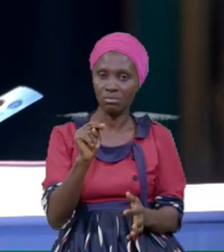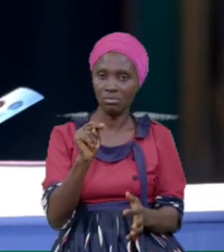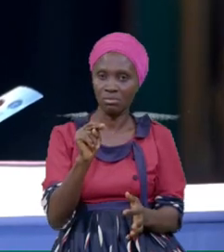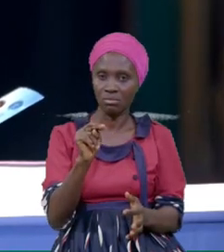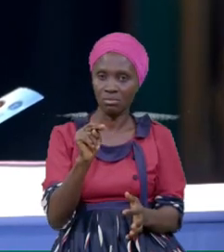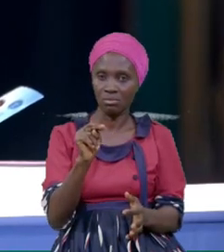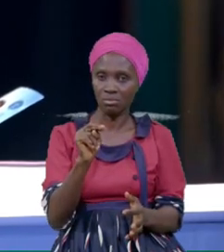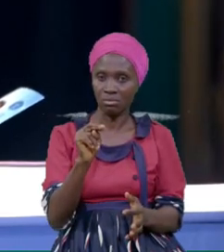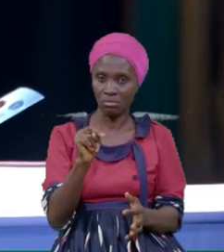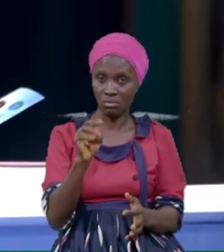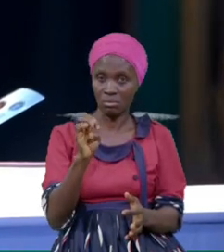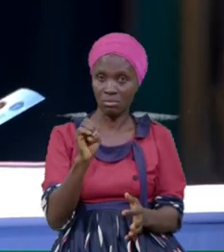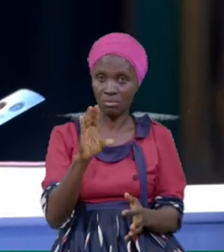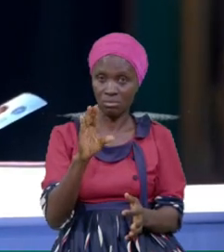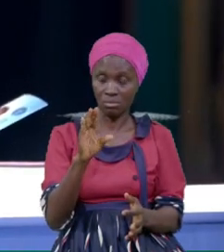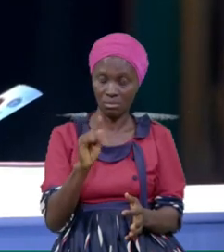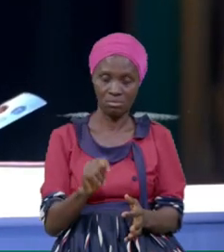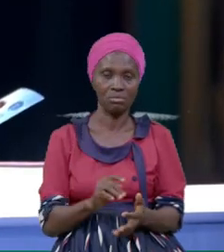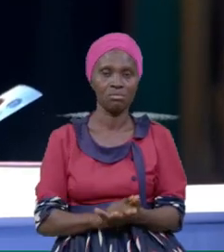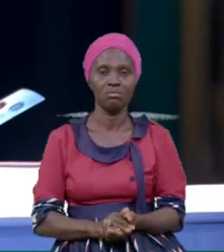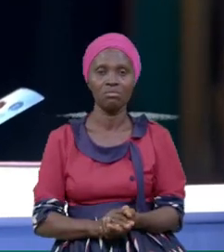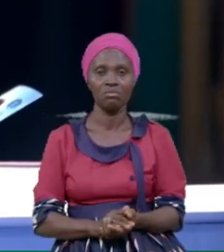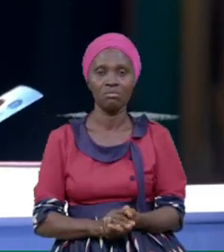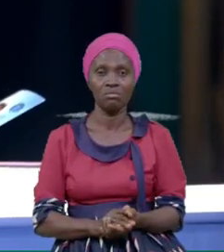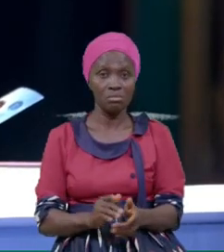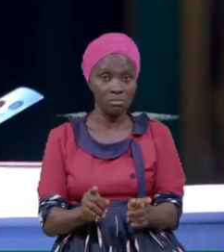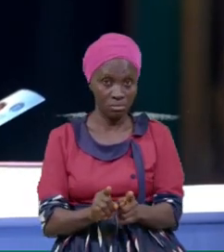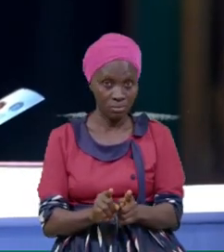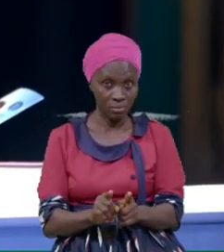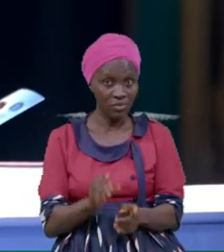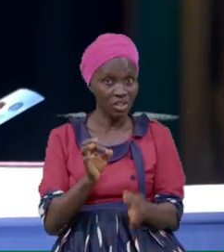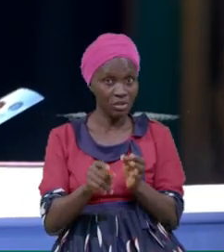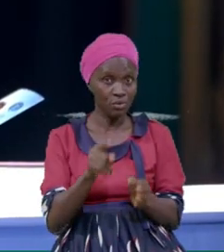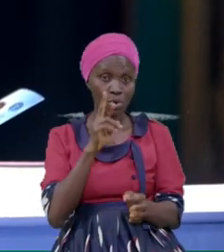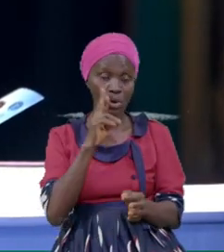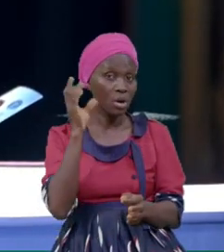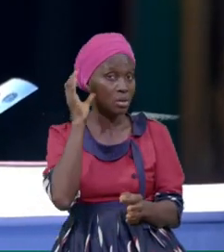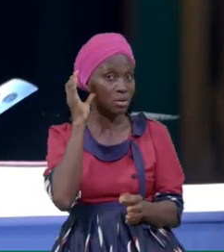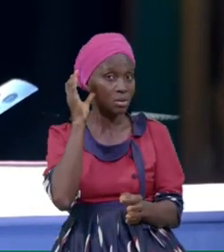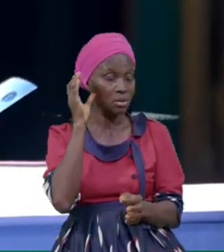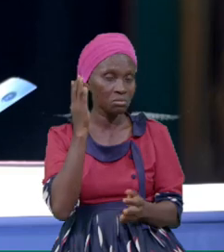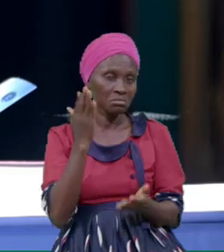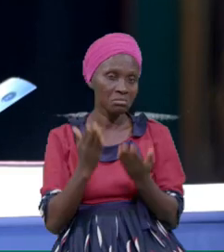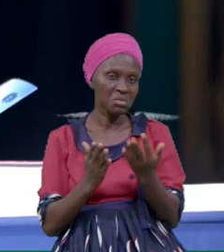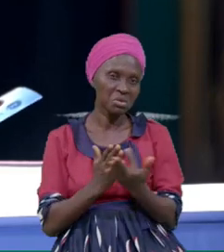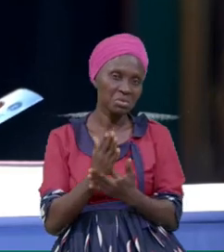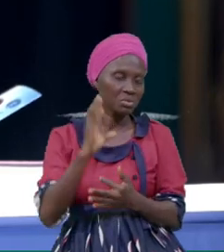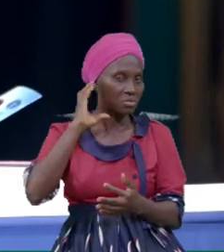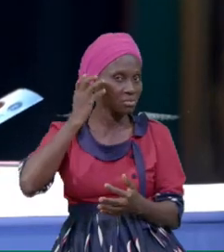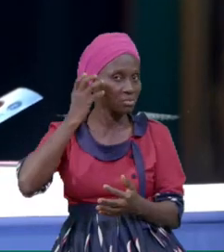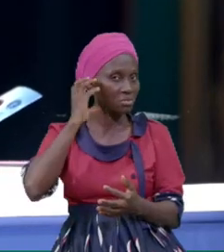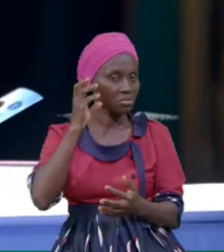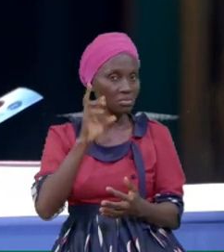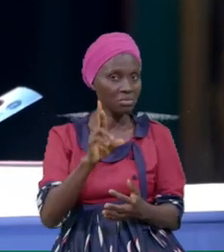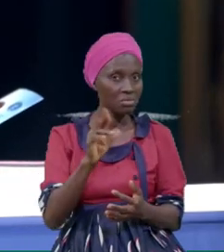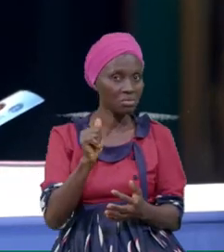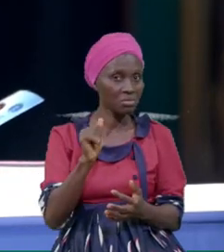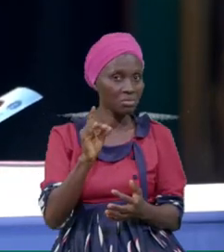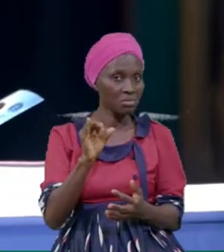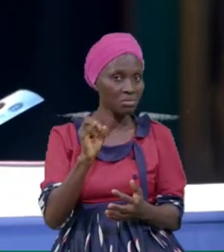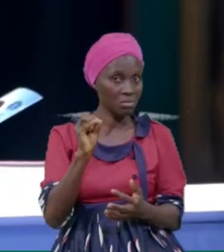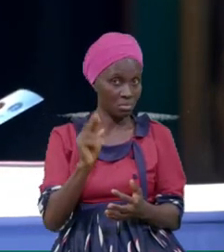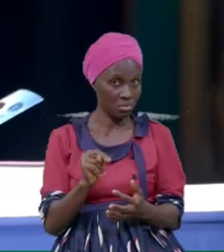Also, if you are listening via radio or television and you have just given your life